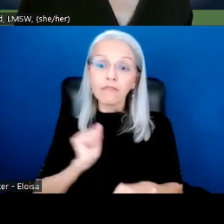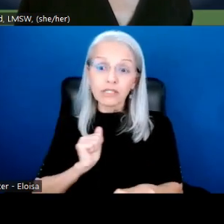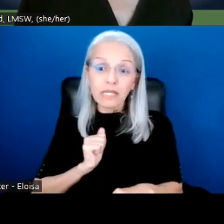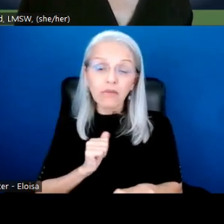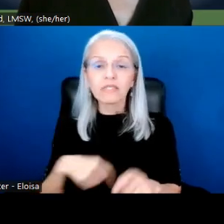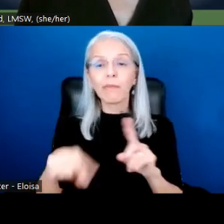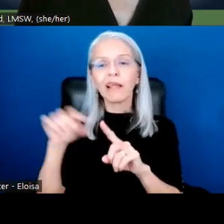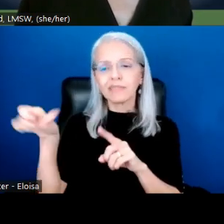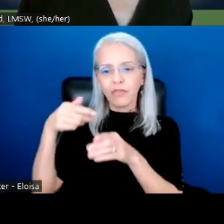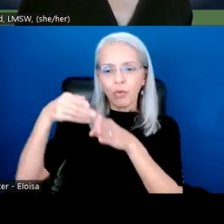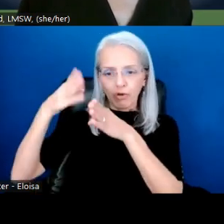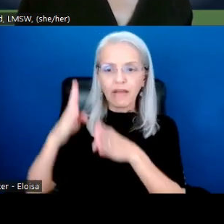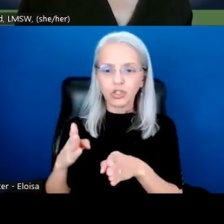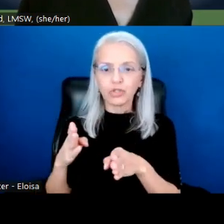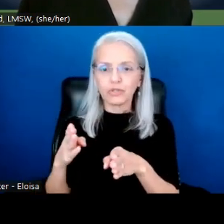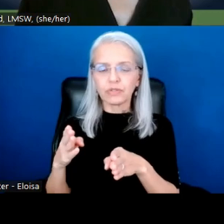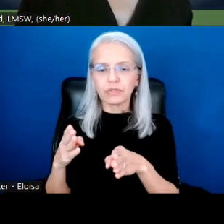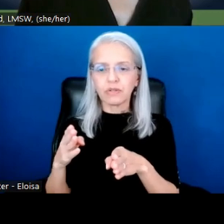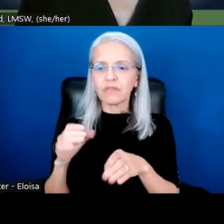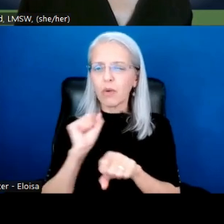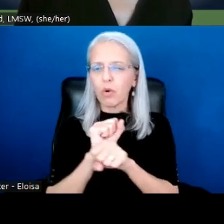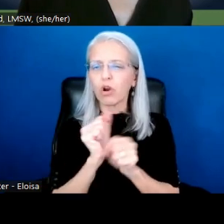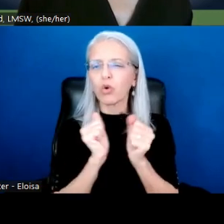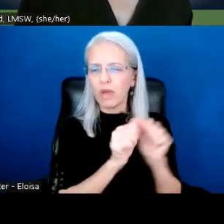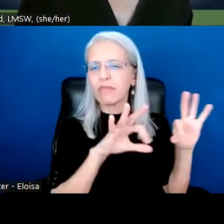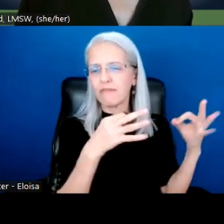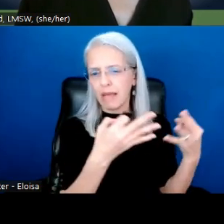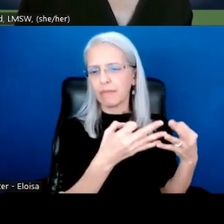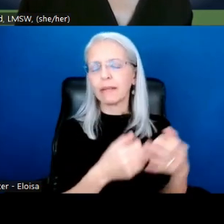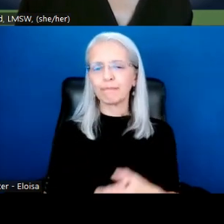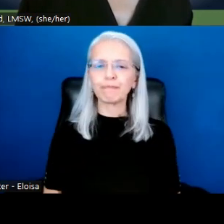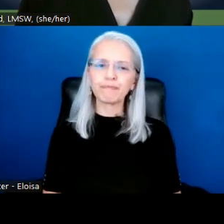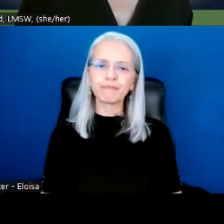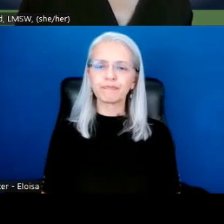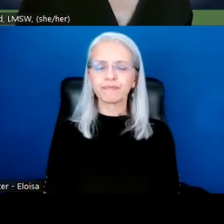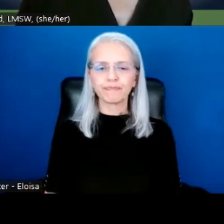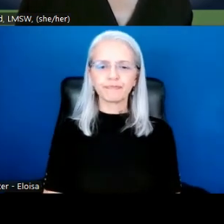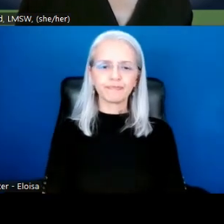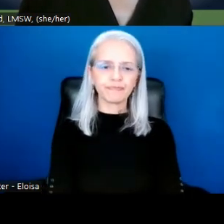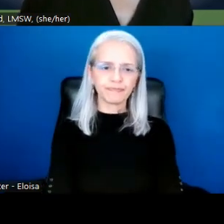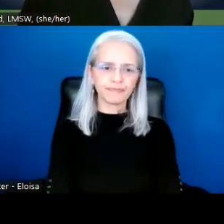other professionals that will be working with our families. Next slide.